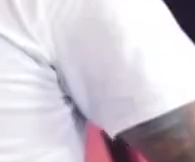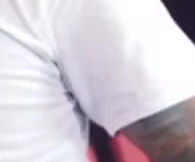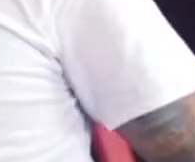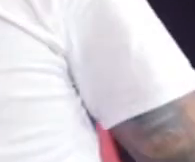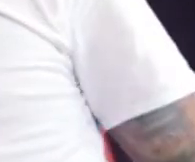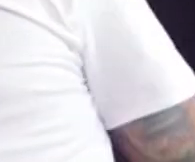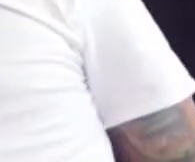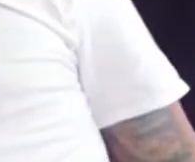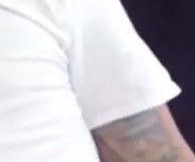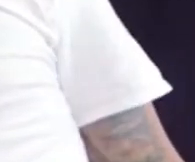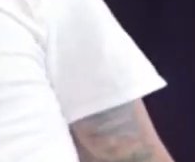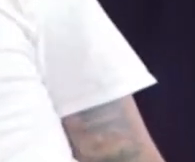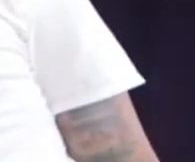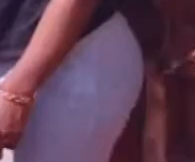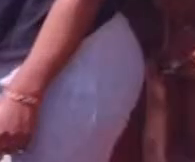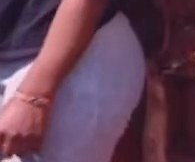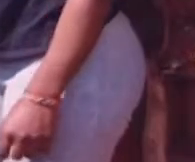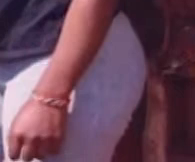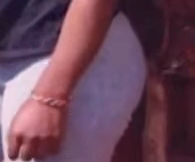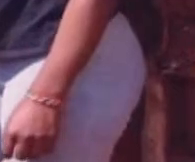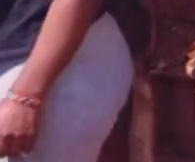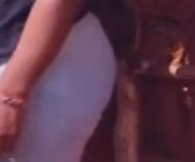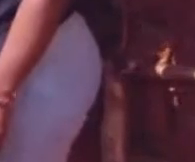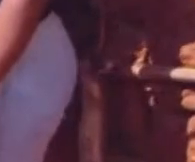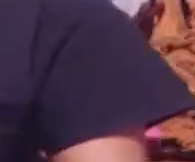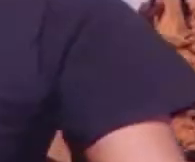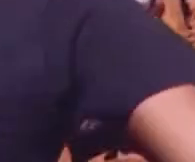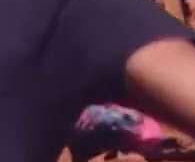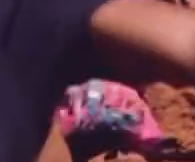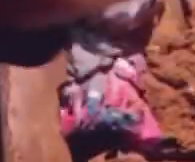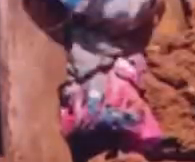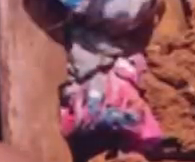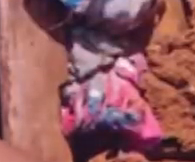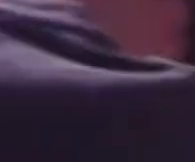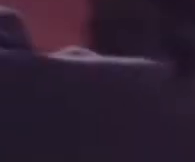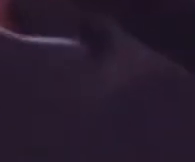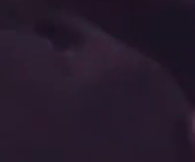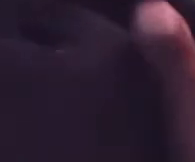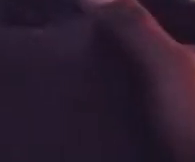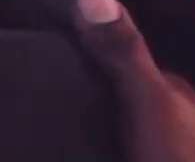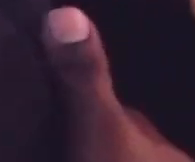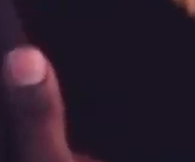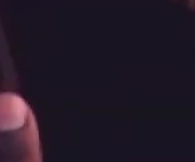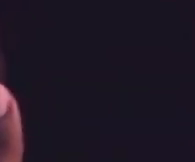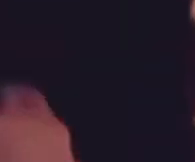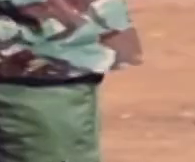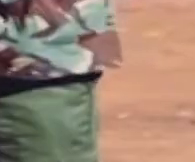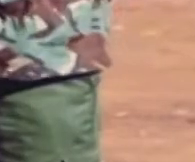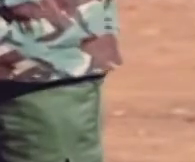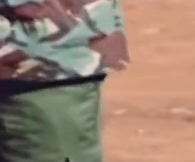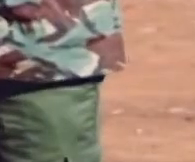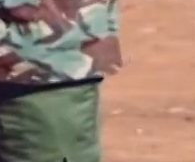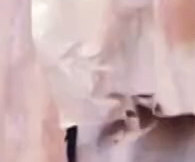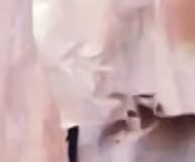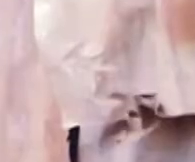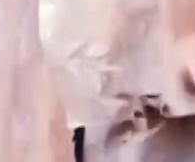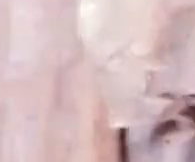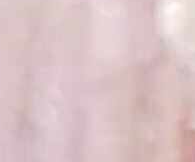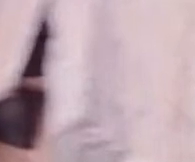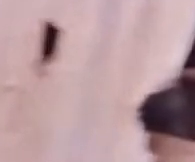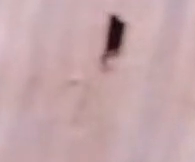histories and peer pressure set in. The rest of their lives become a story of love, survival.